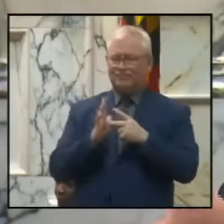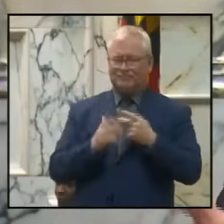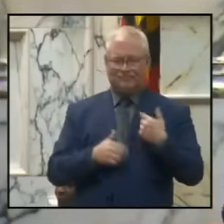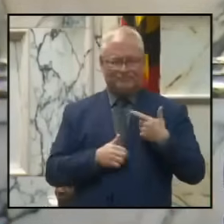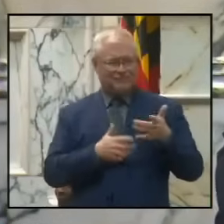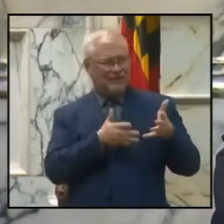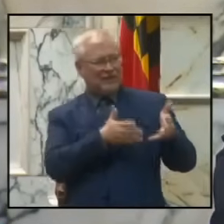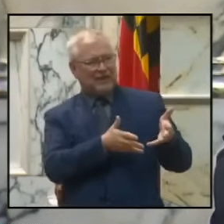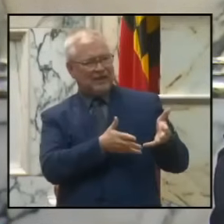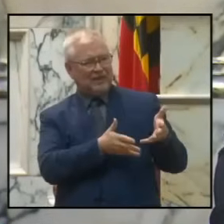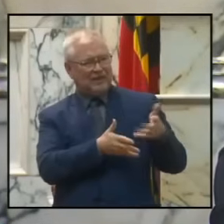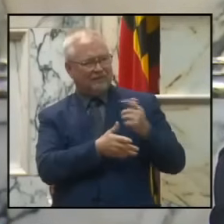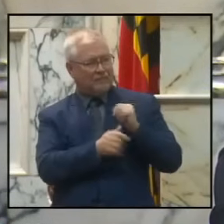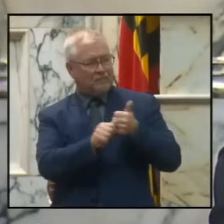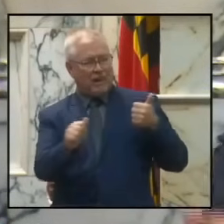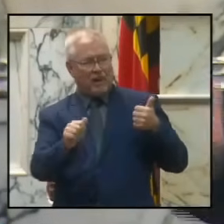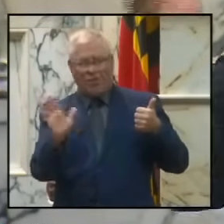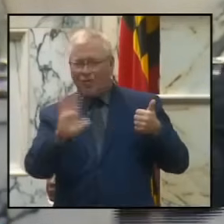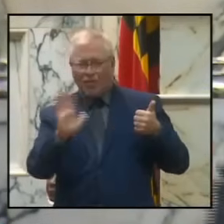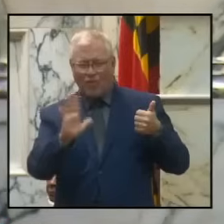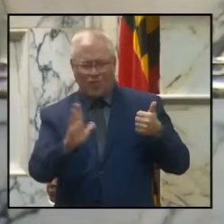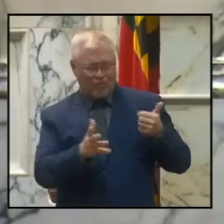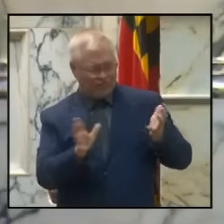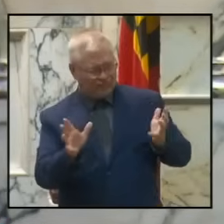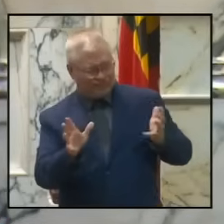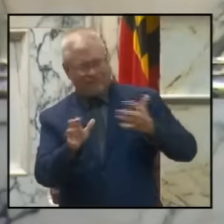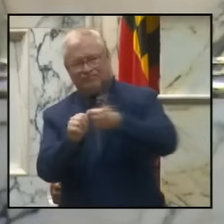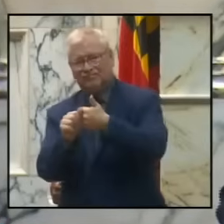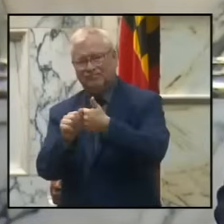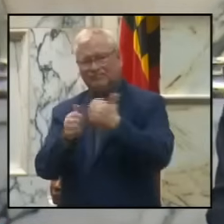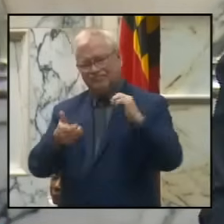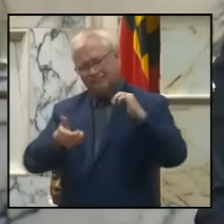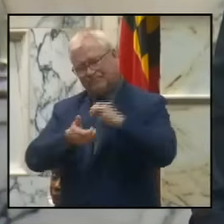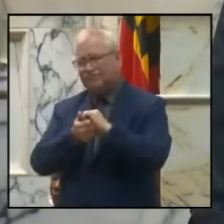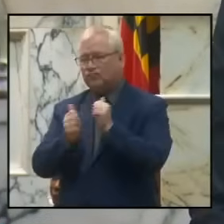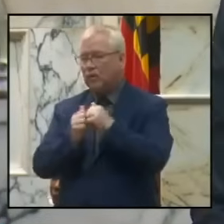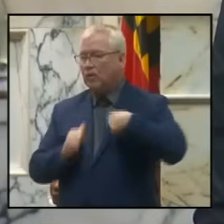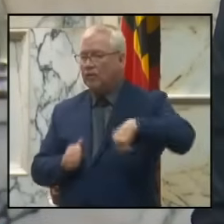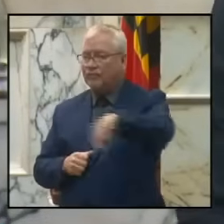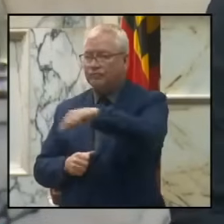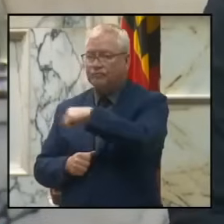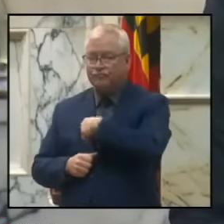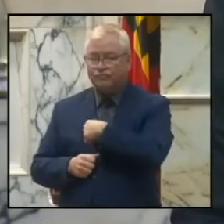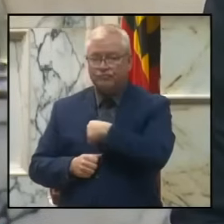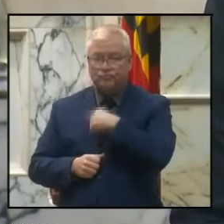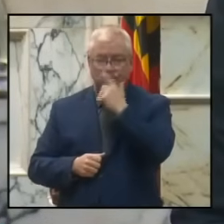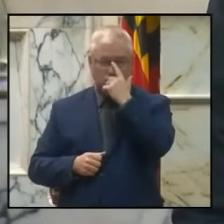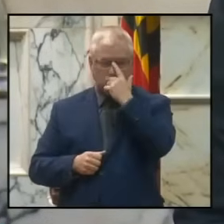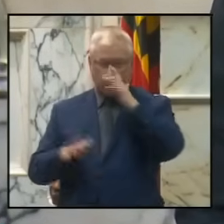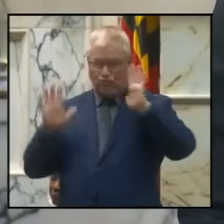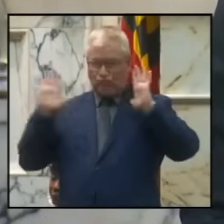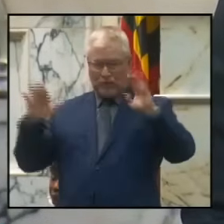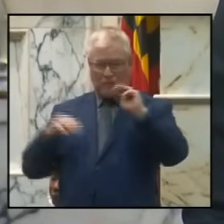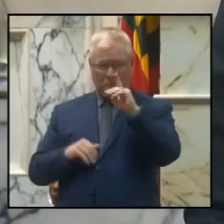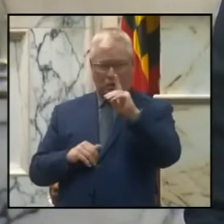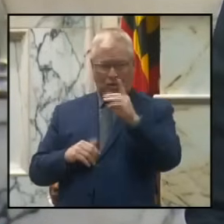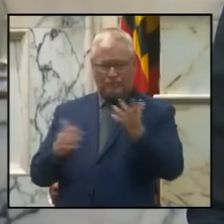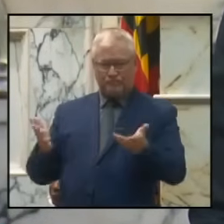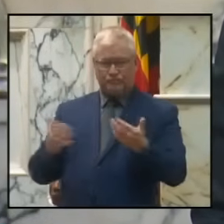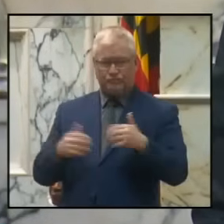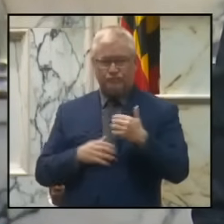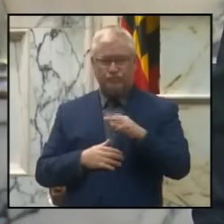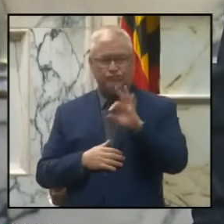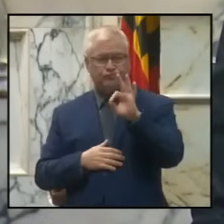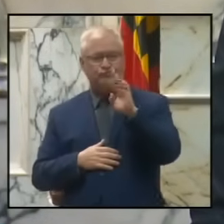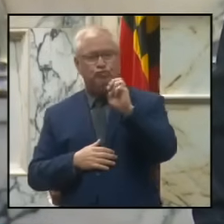it. In the words of a great Marylander, Frederick Douglass, it's easier to build